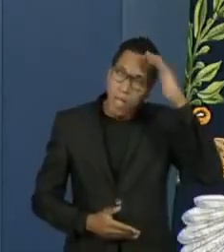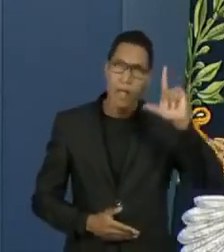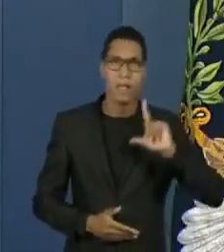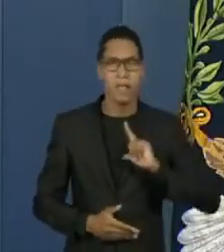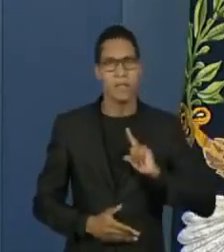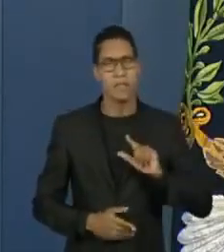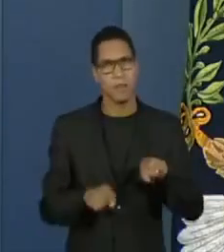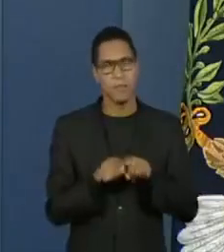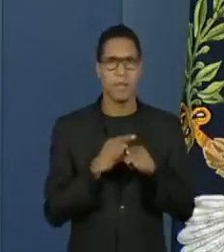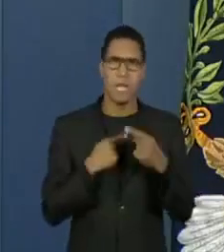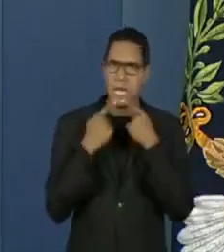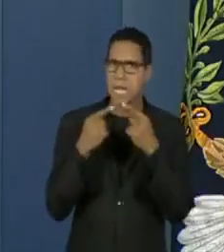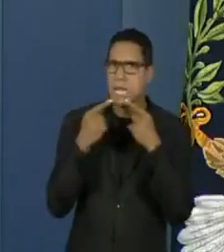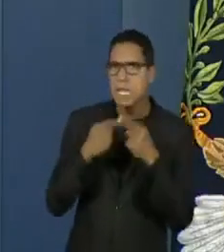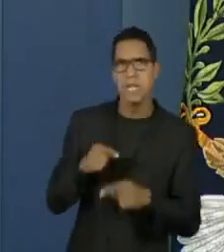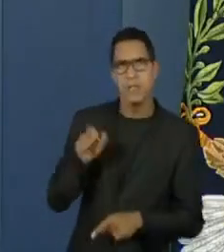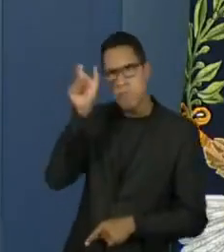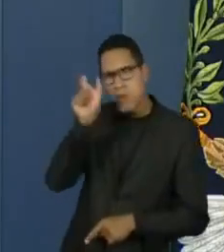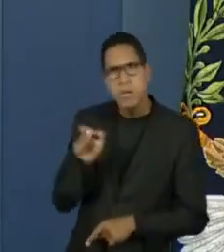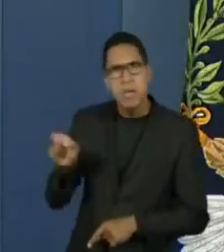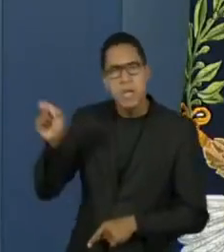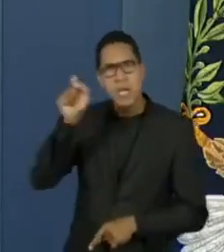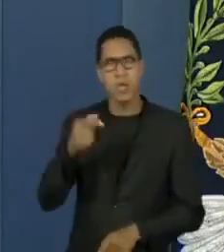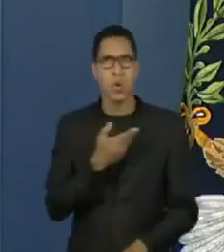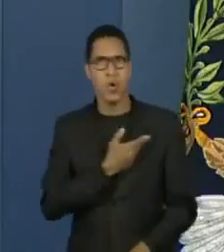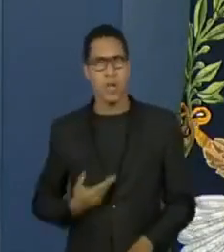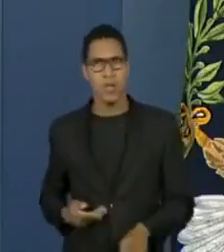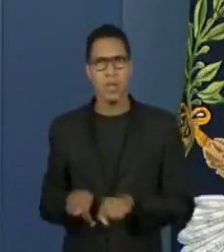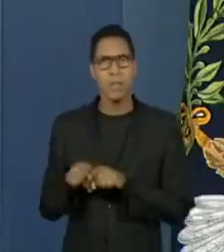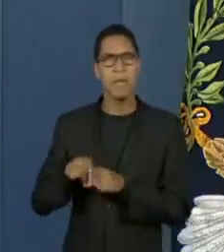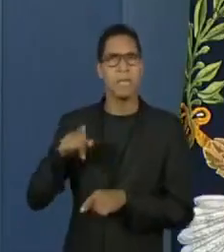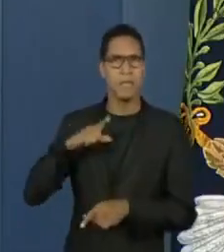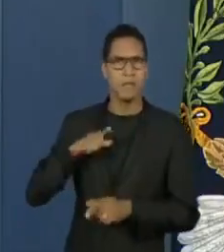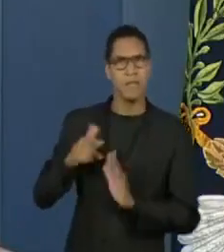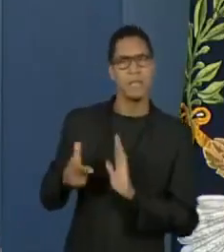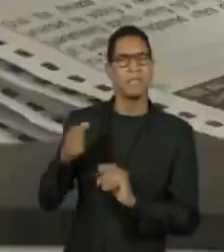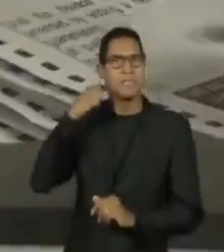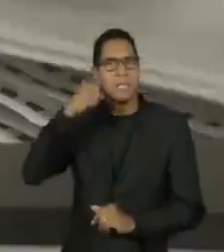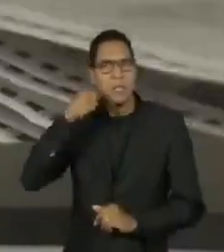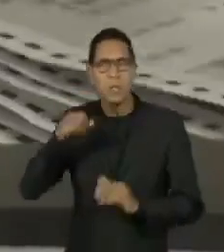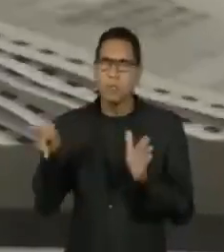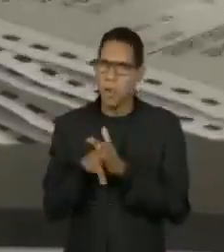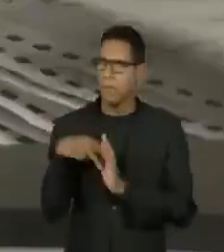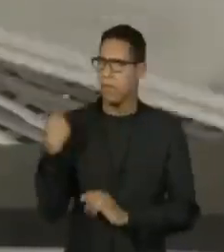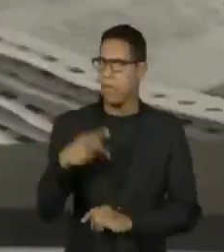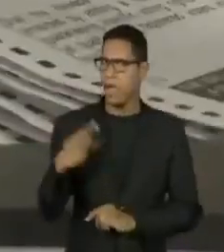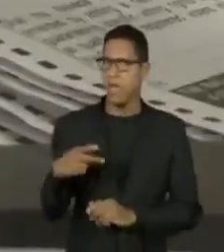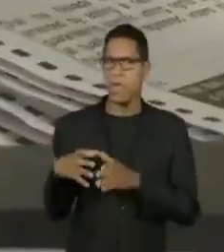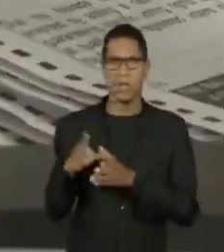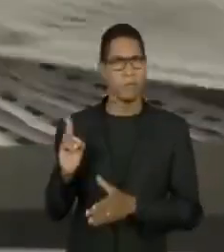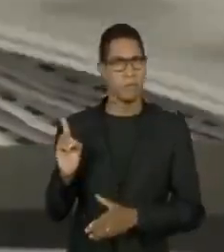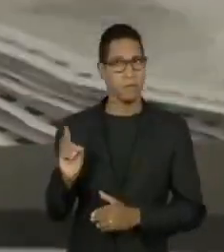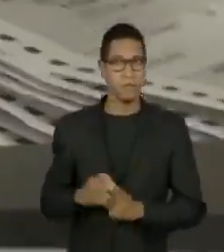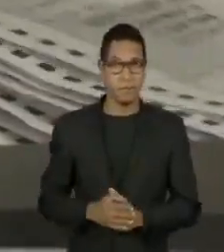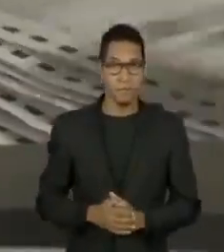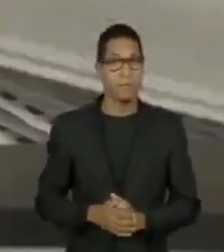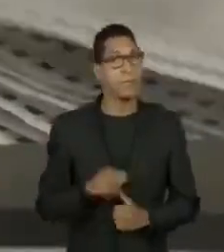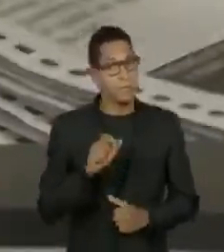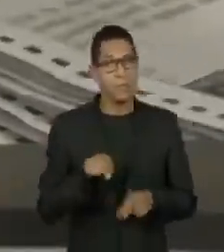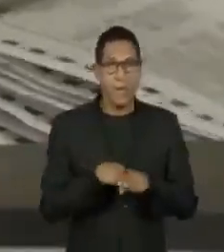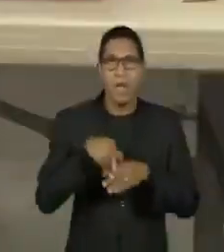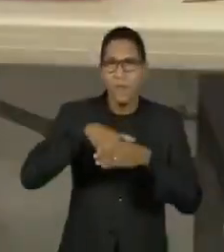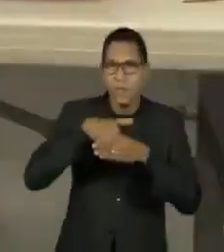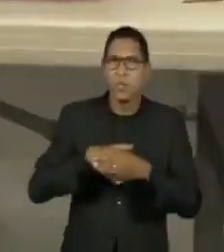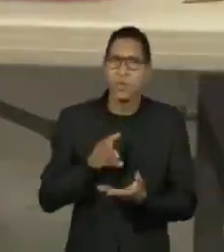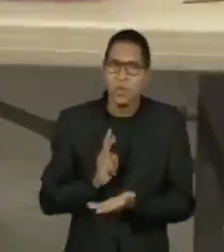até por governadores e senadores do próprio Partido Republicano. A apuração ainda continua em 6